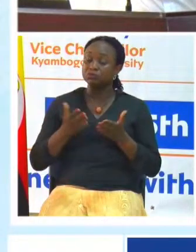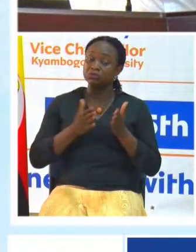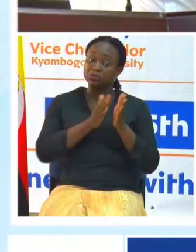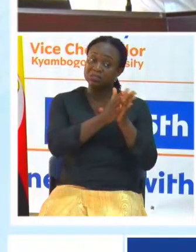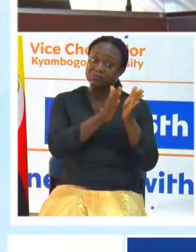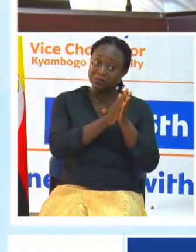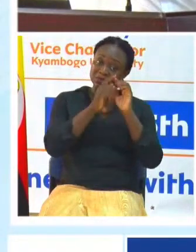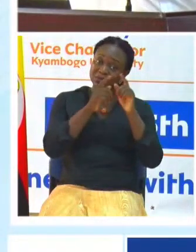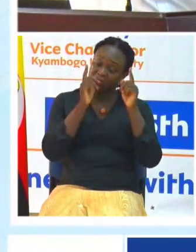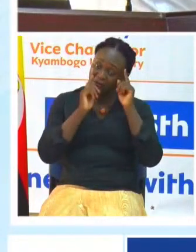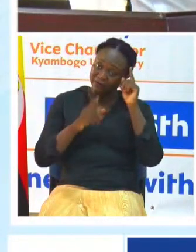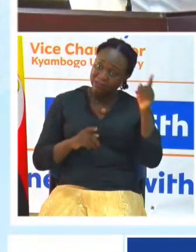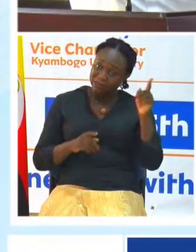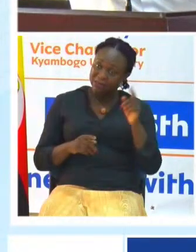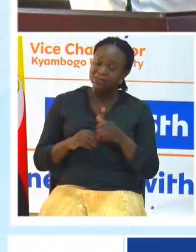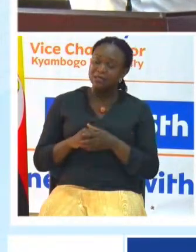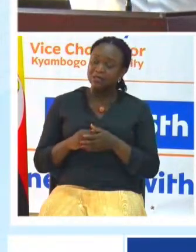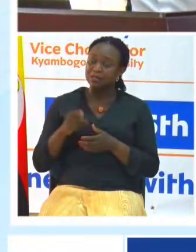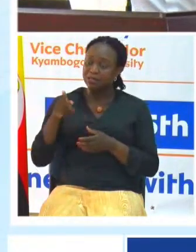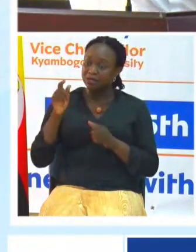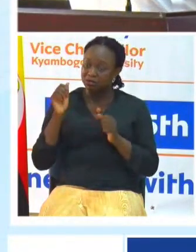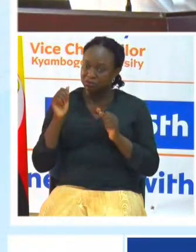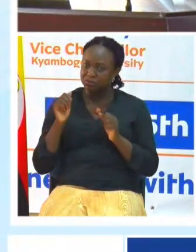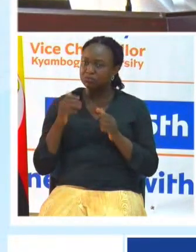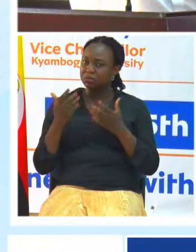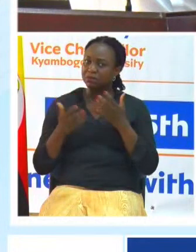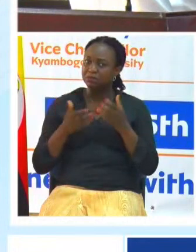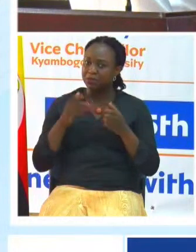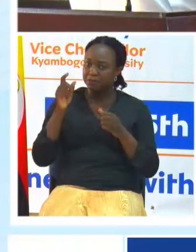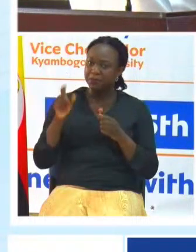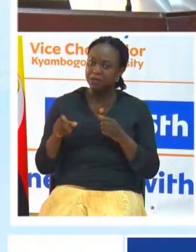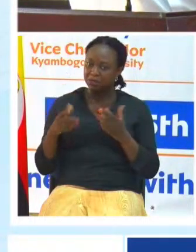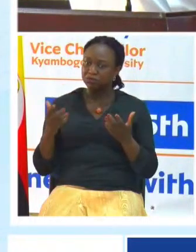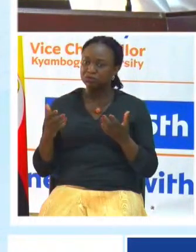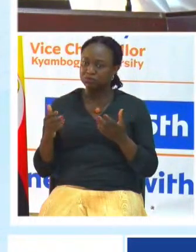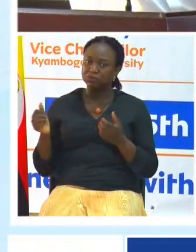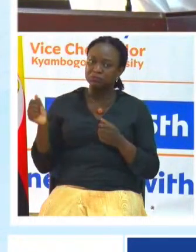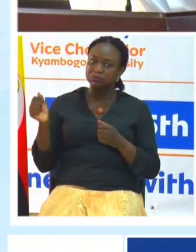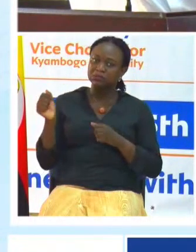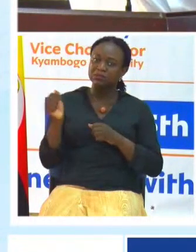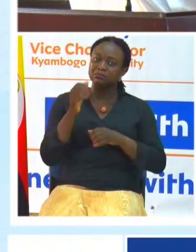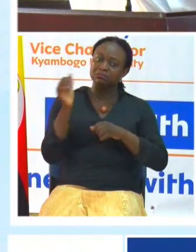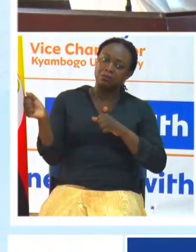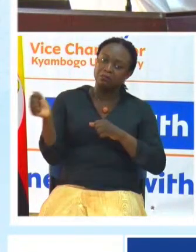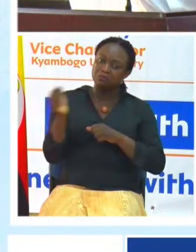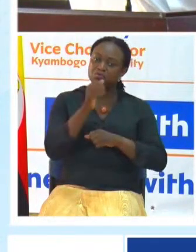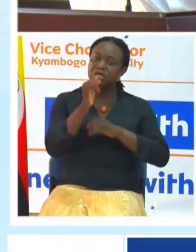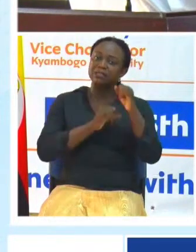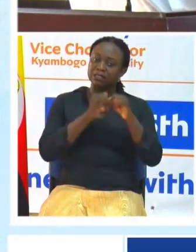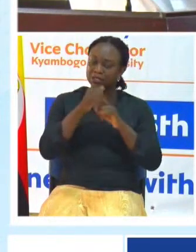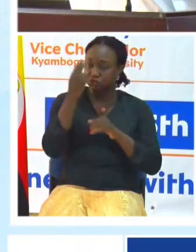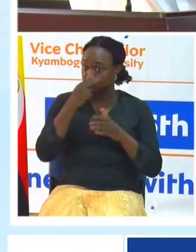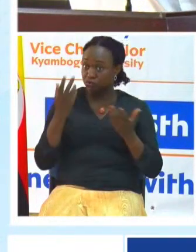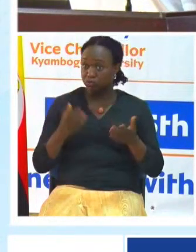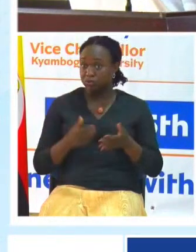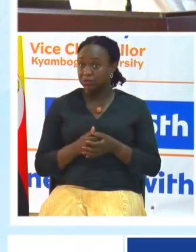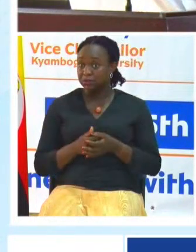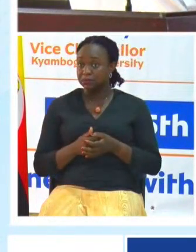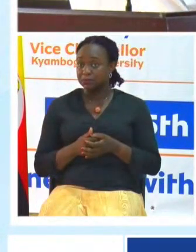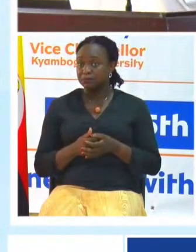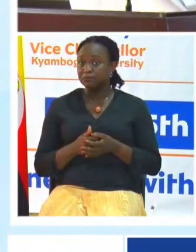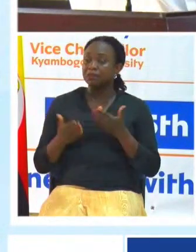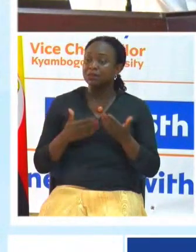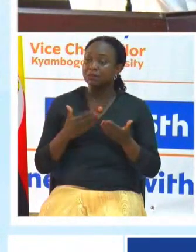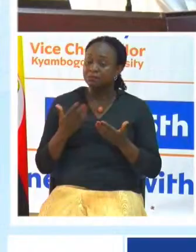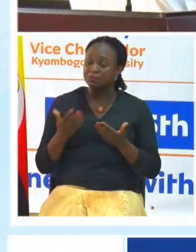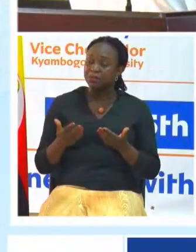that actually you are likely to recruit a full package of an international student. Maybe I'll talk about